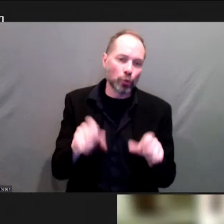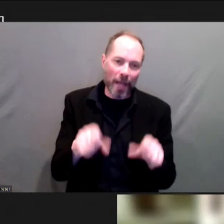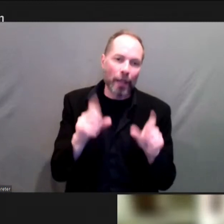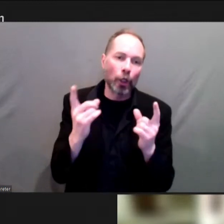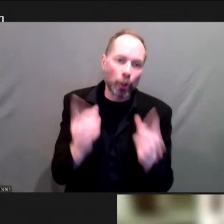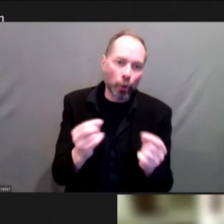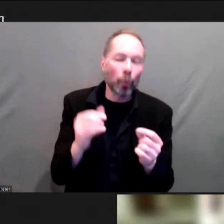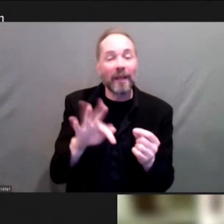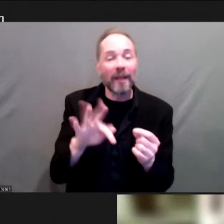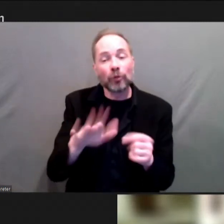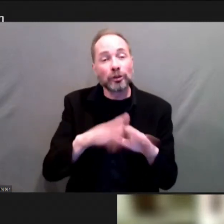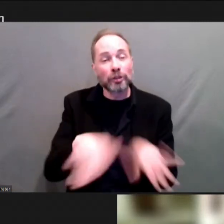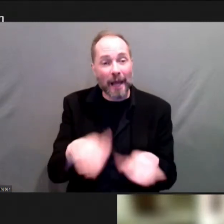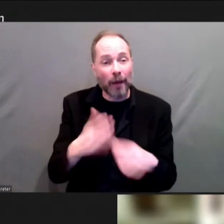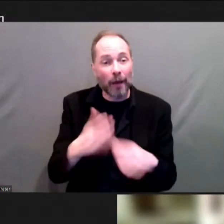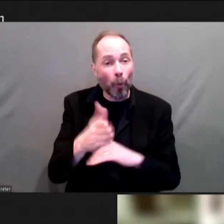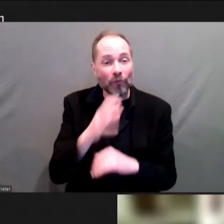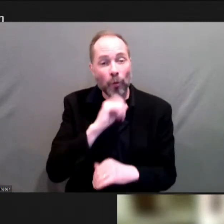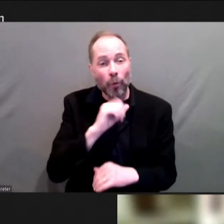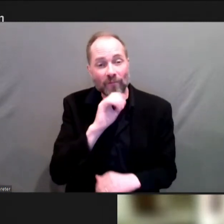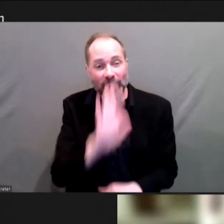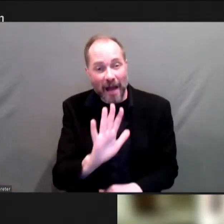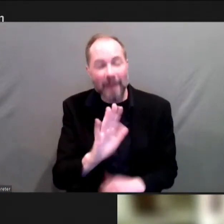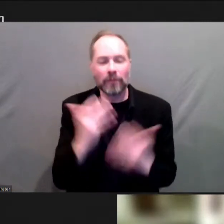is 5 and up is get them vaccinated.